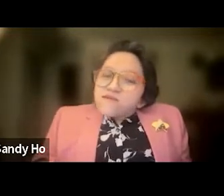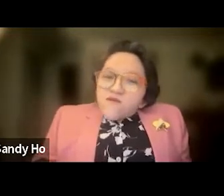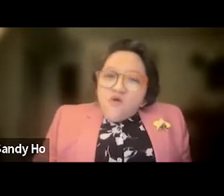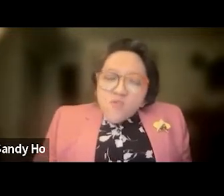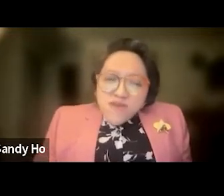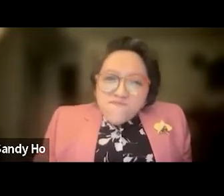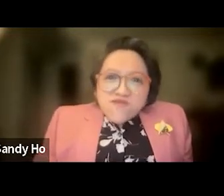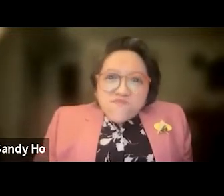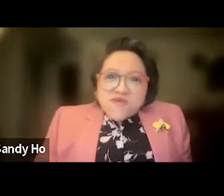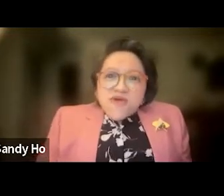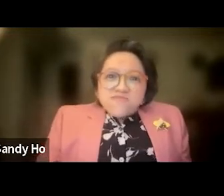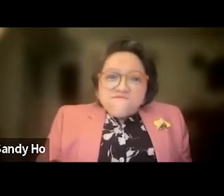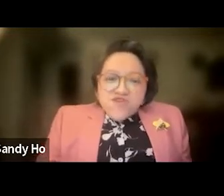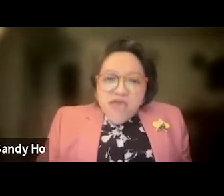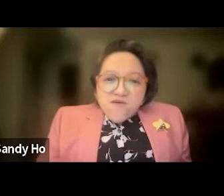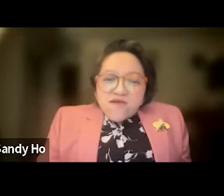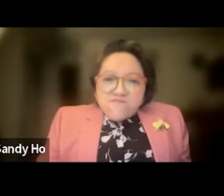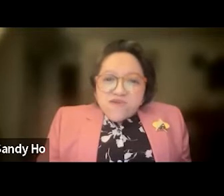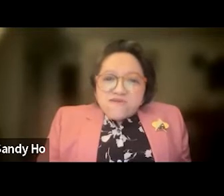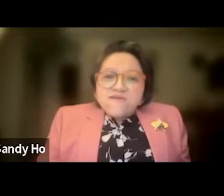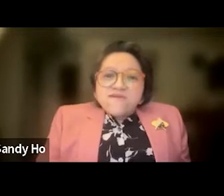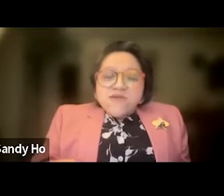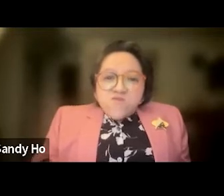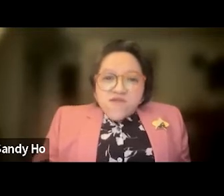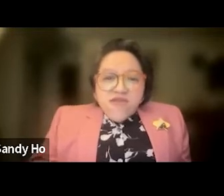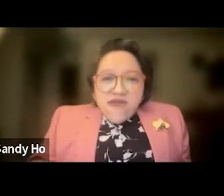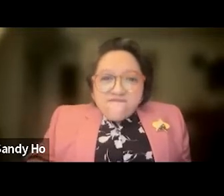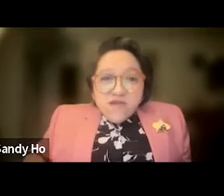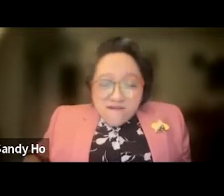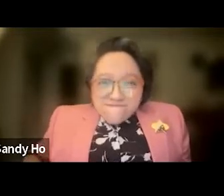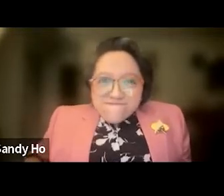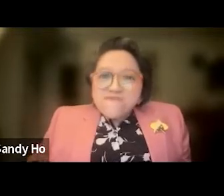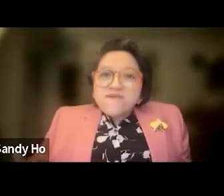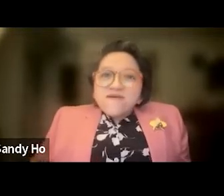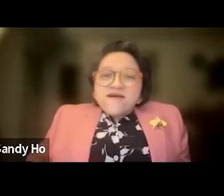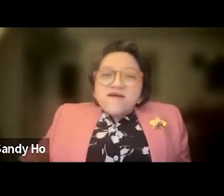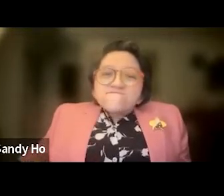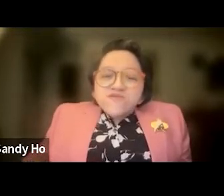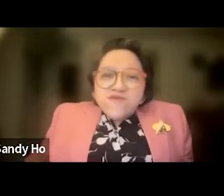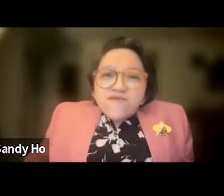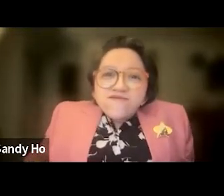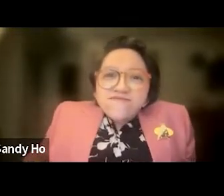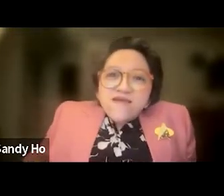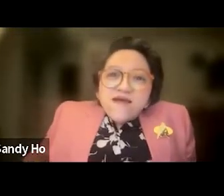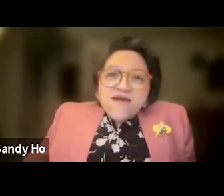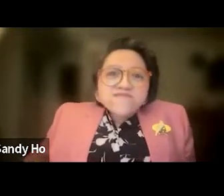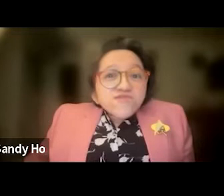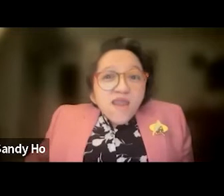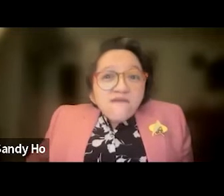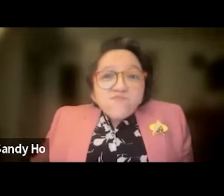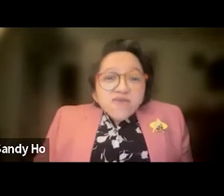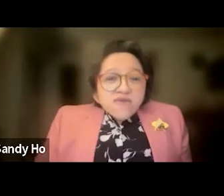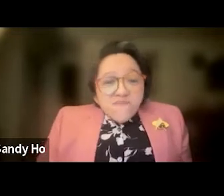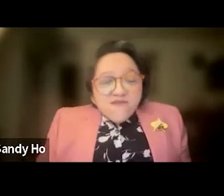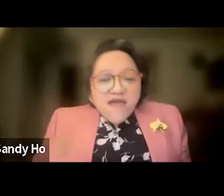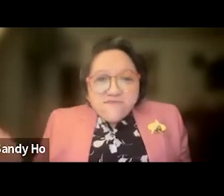can only be interpreted as the foreshadowing of the queer AF to come, let's be honest, it does not